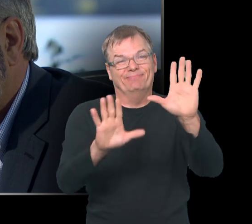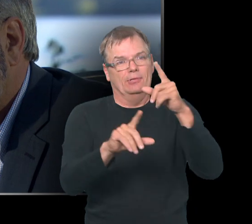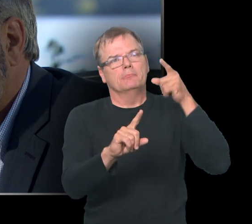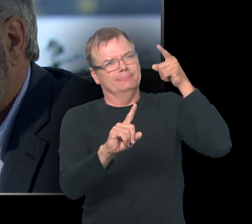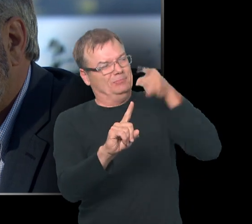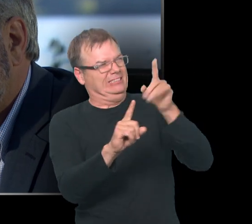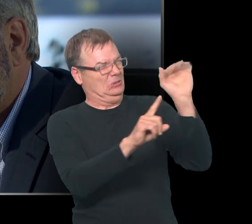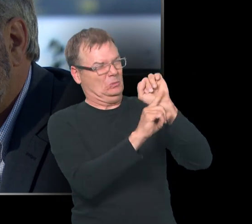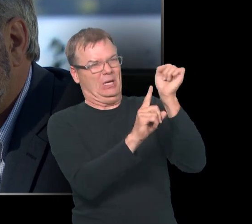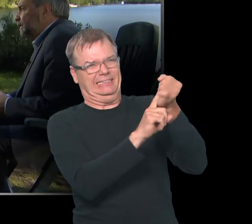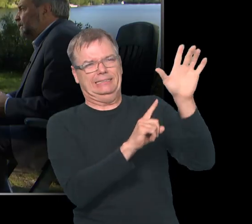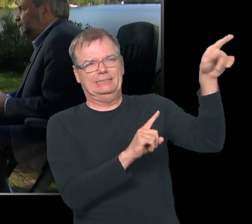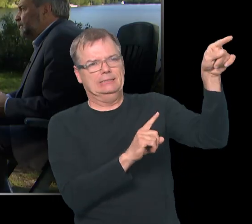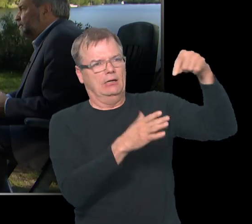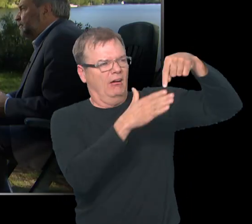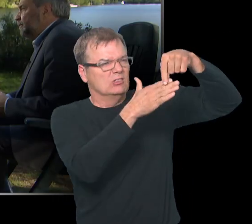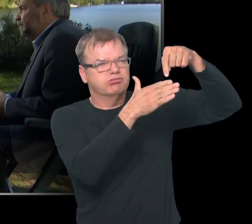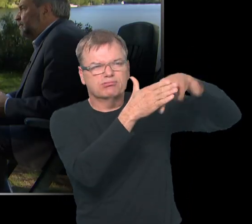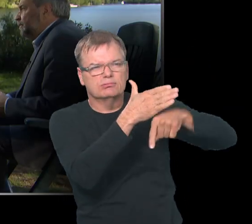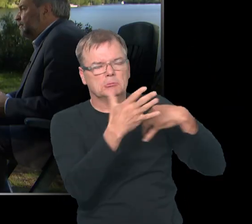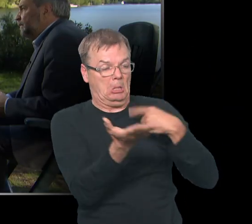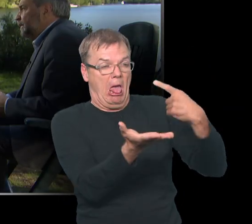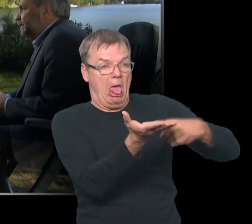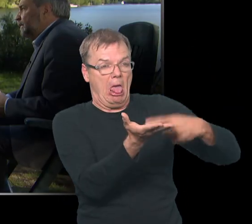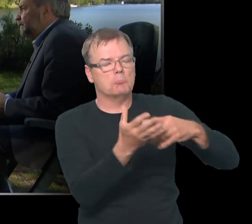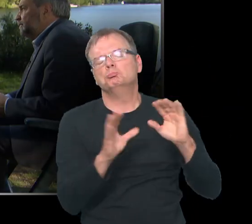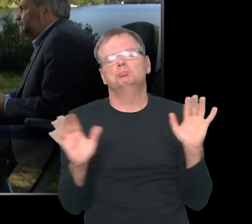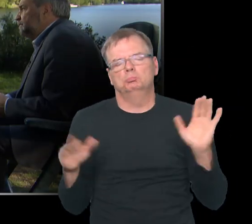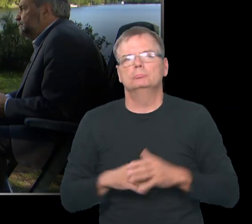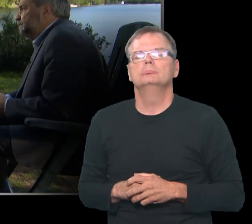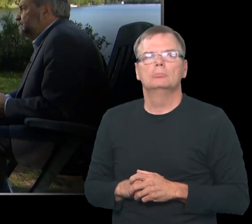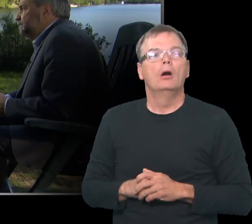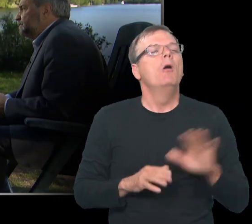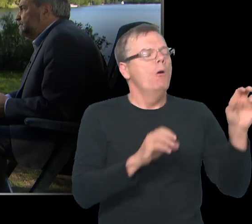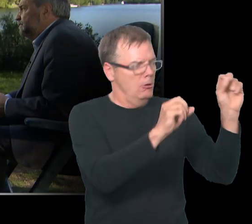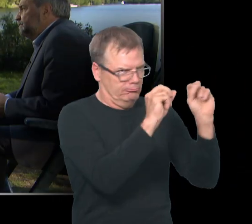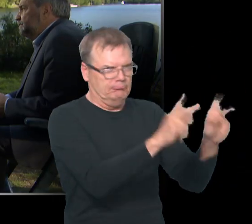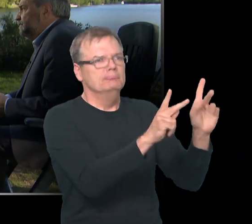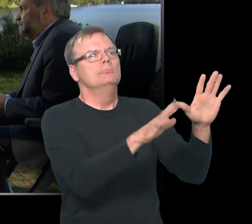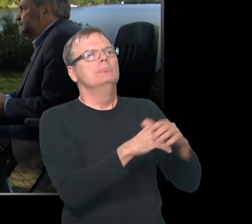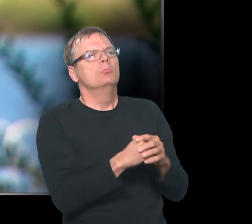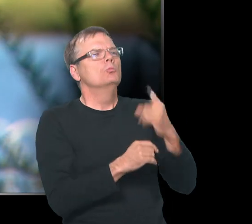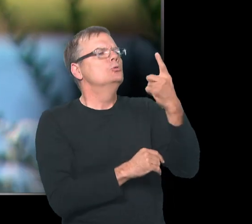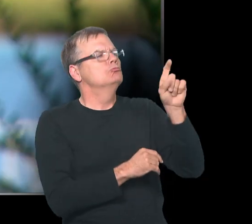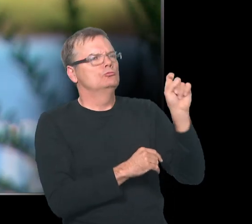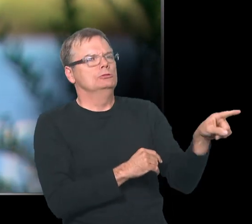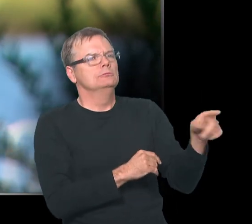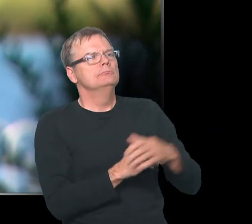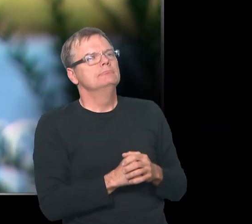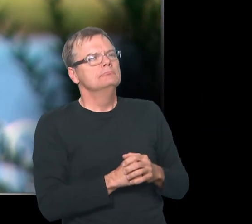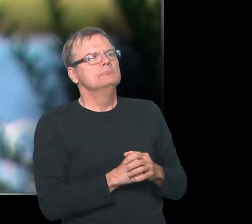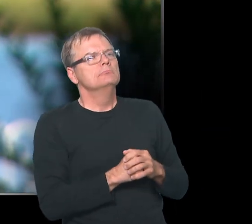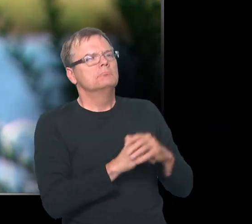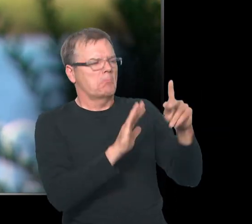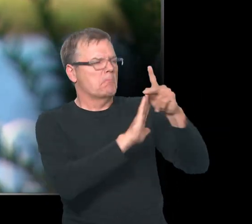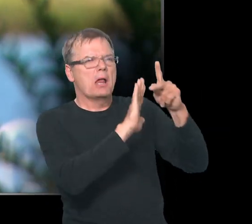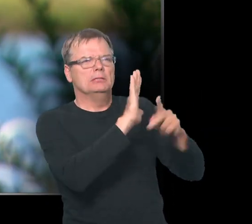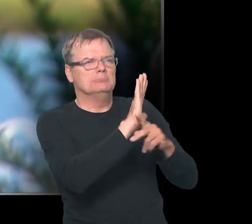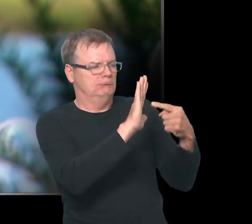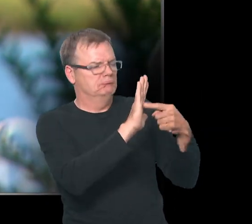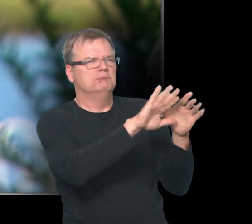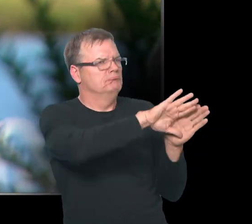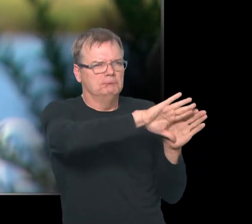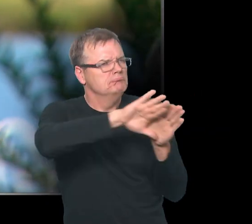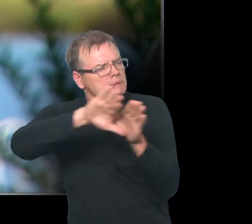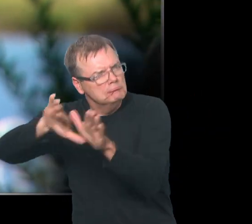to that in kind. I could go a lot further. Last question, and it's more personal than political or even about, it's not